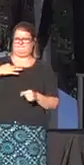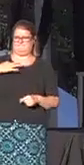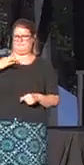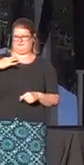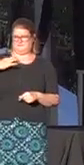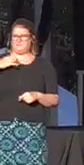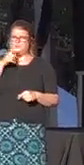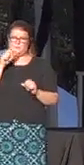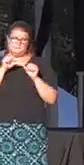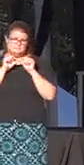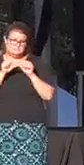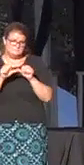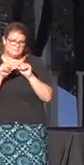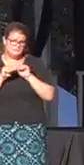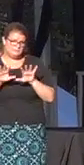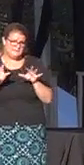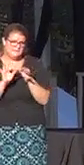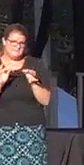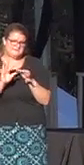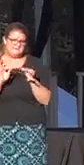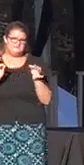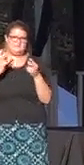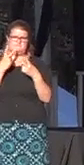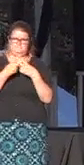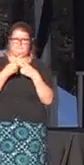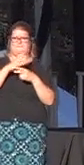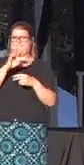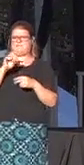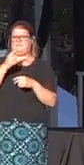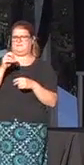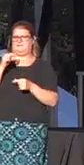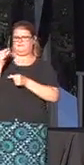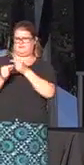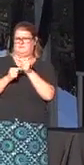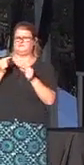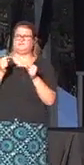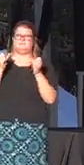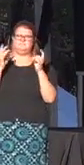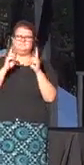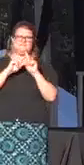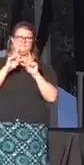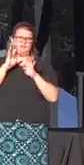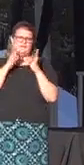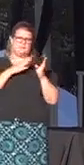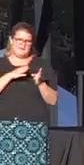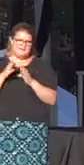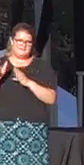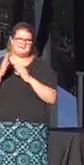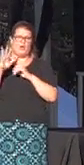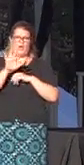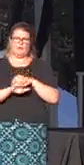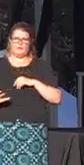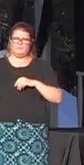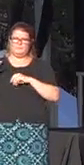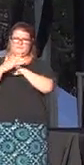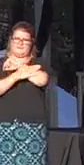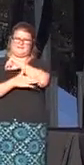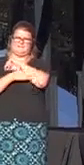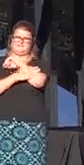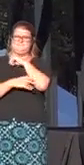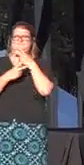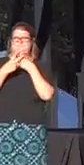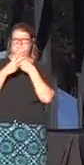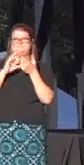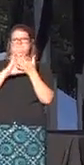volunteers who continue to spread the message of hashtag Be the Generation in a number of creative ways countywide. Hashtag